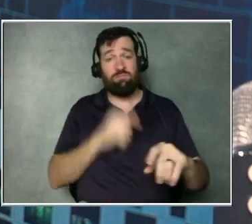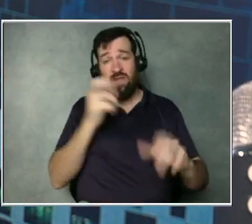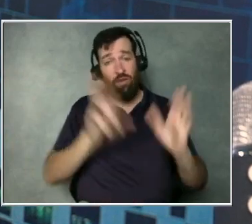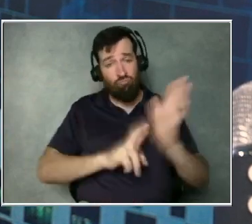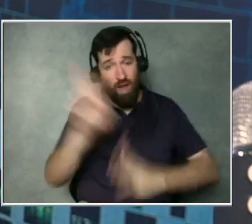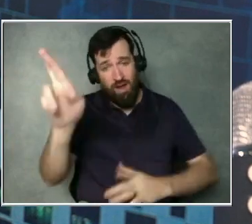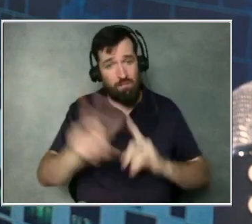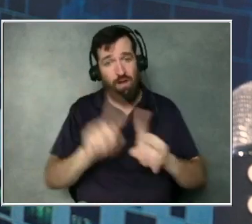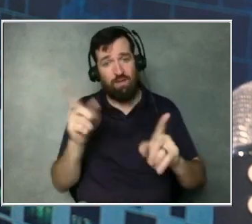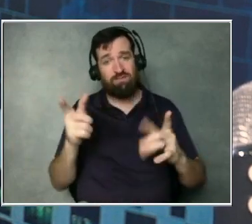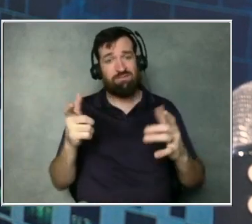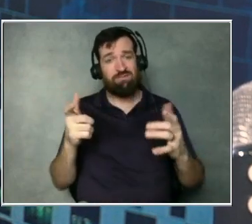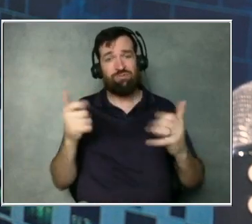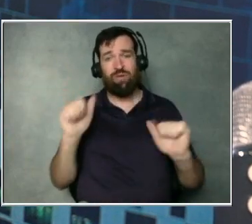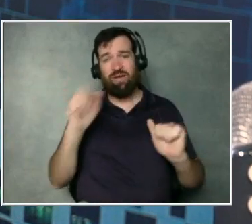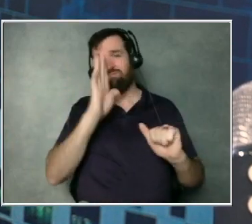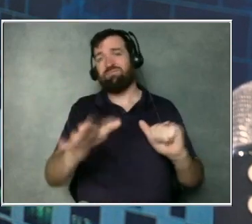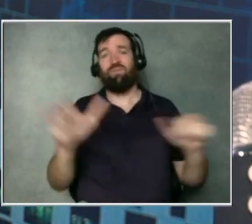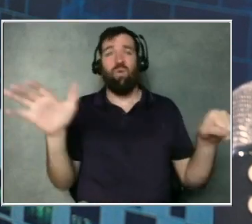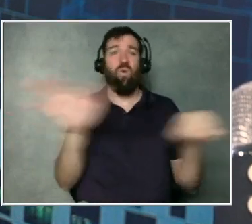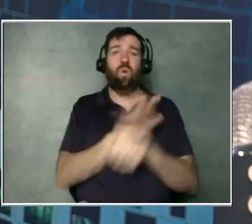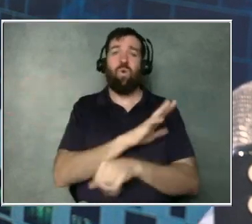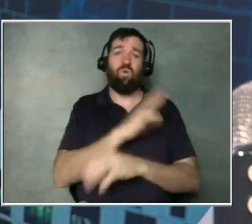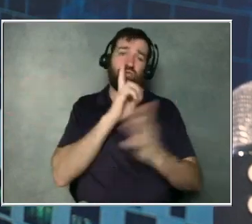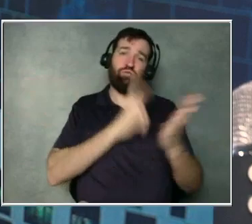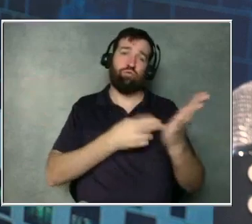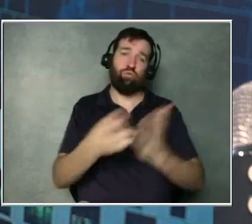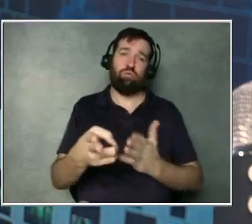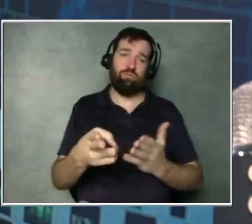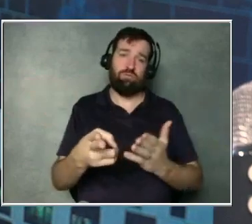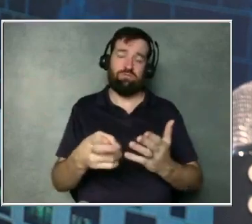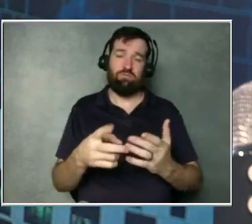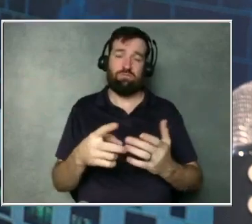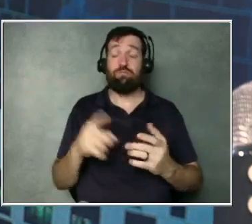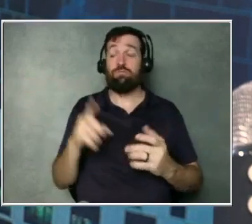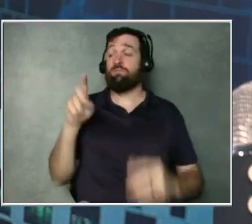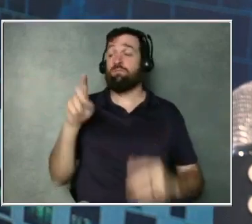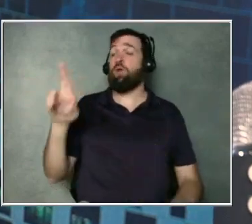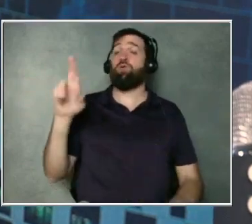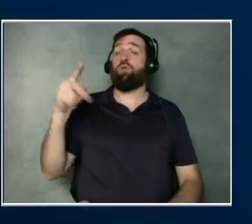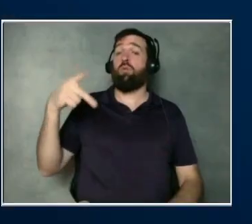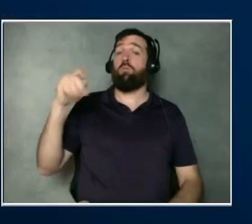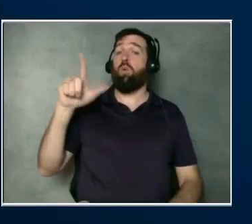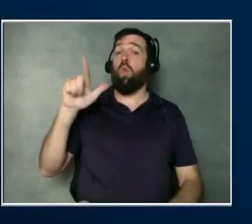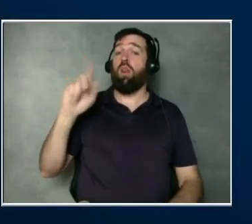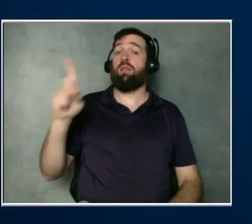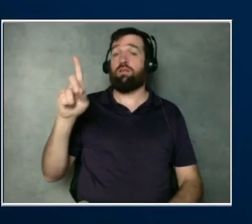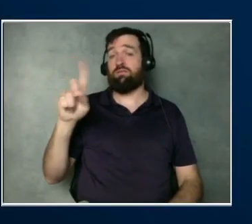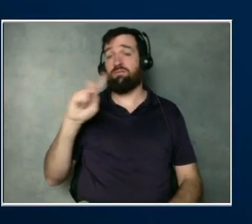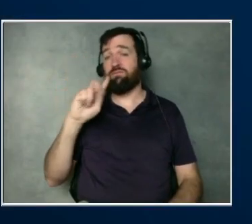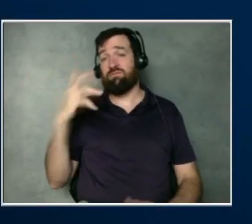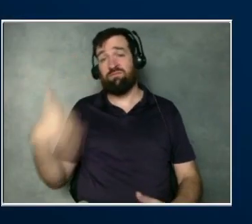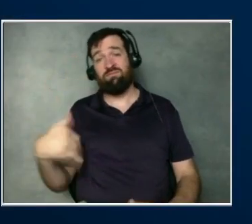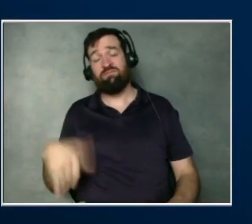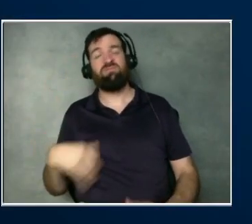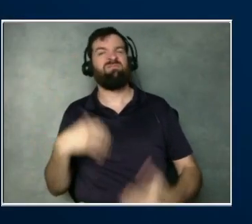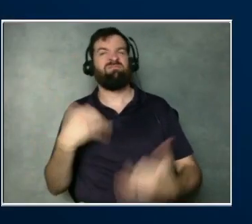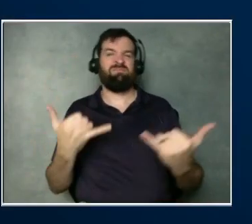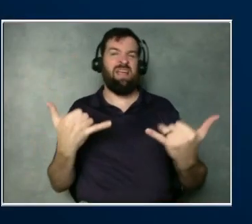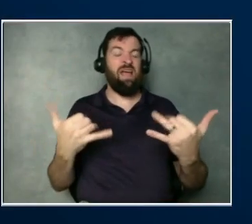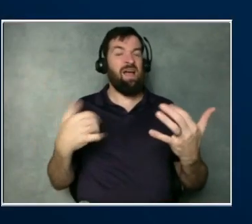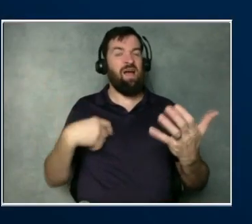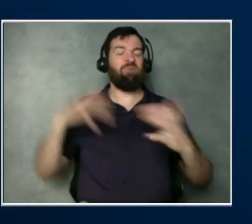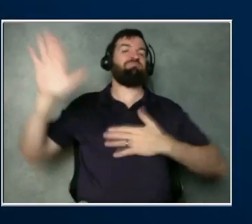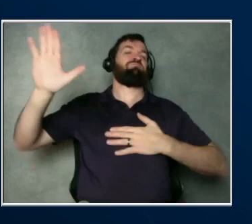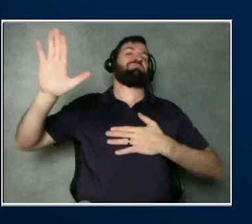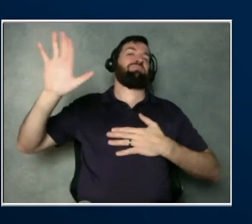try to tell the whole truth and nothing but the truth. And with Dr. Poland here now, so help us God. Now I've taken a vow for